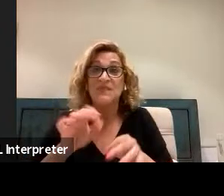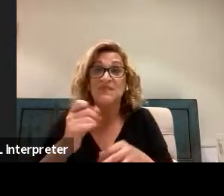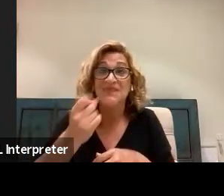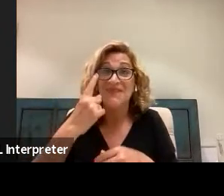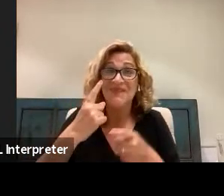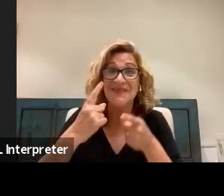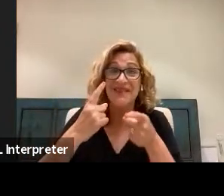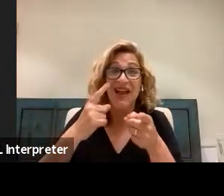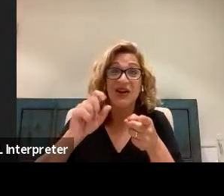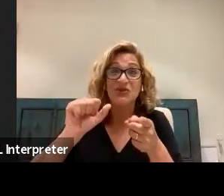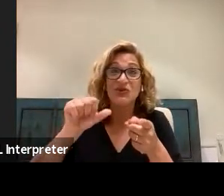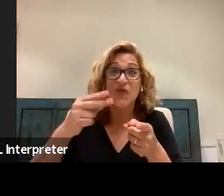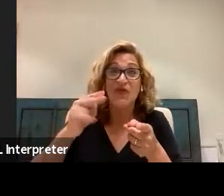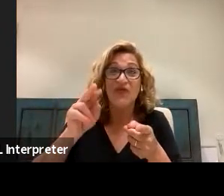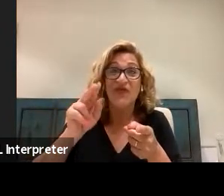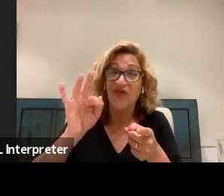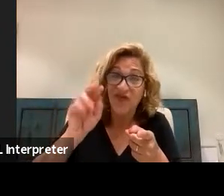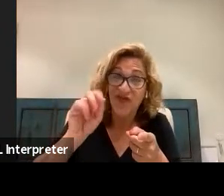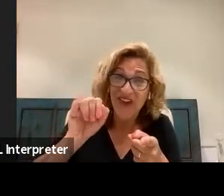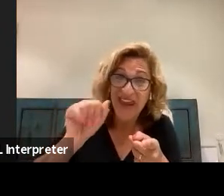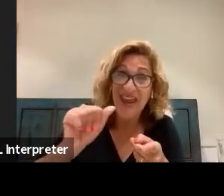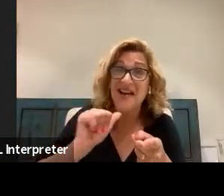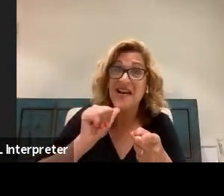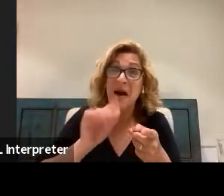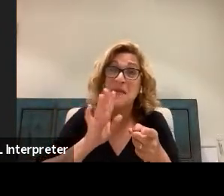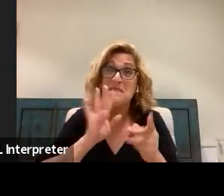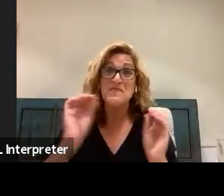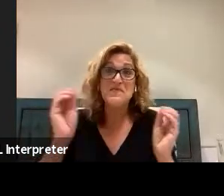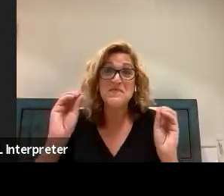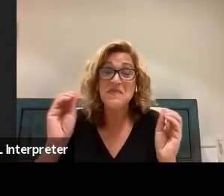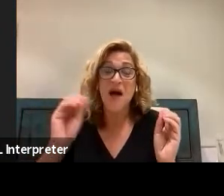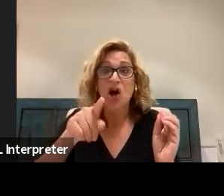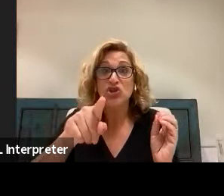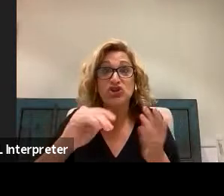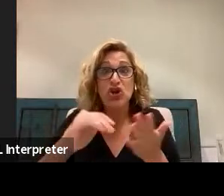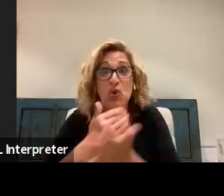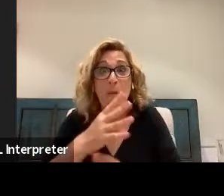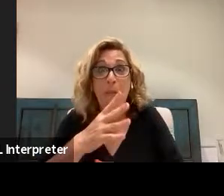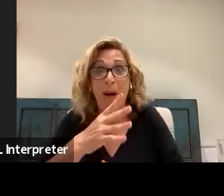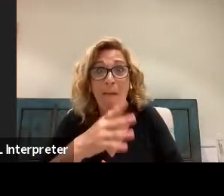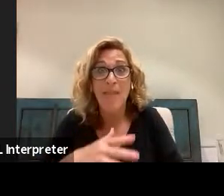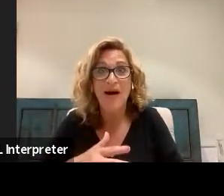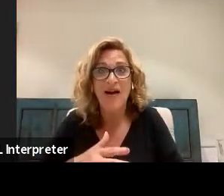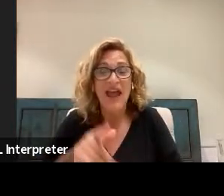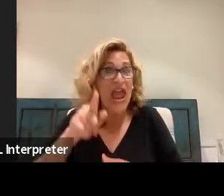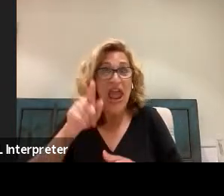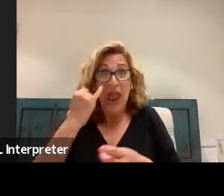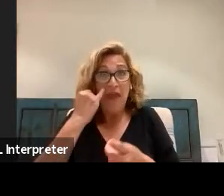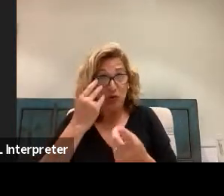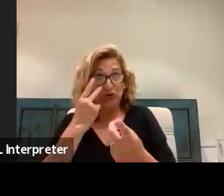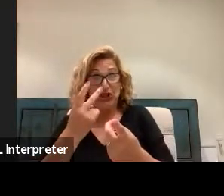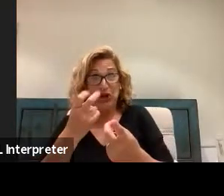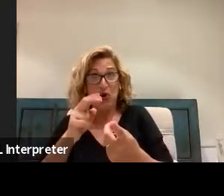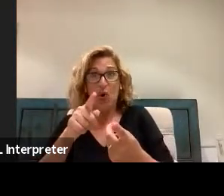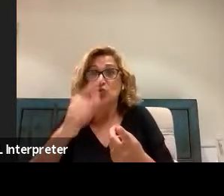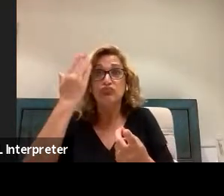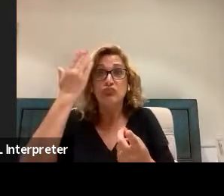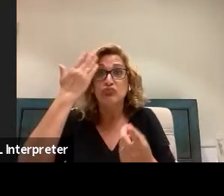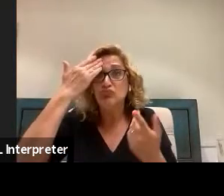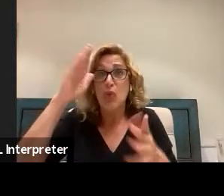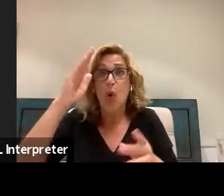like, if you look at Sophia and you don't see her as a mom, then you're missing a whole part of her lived